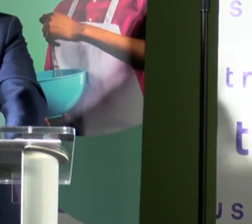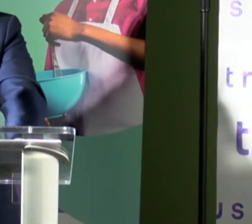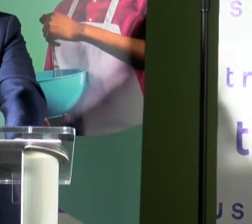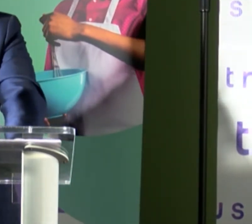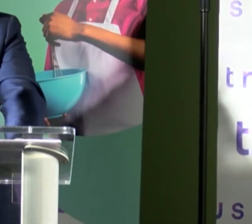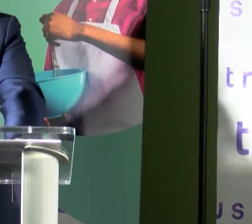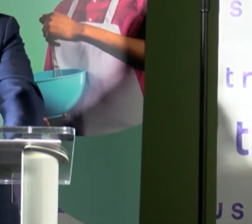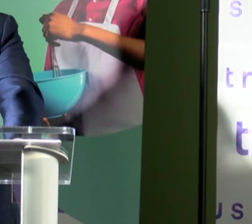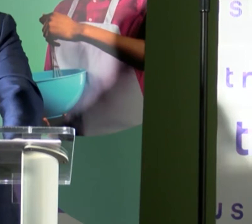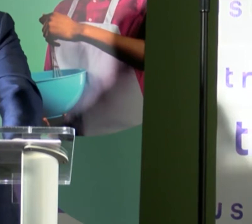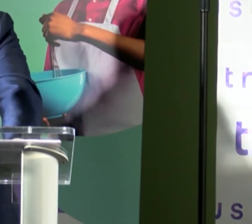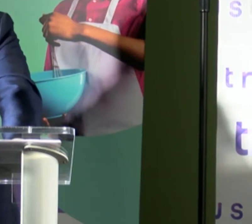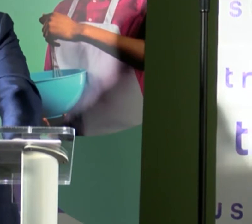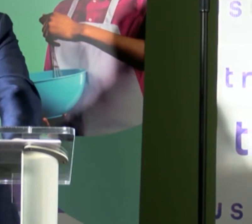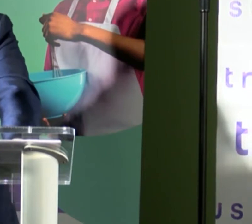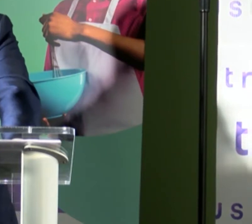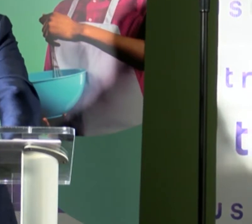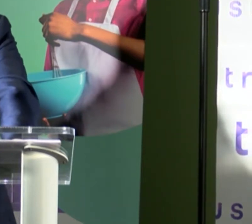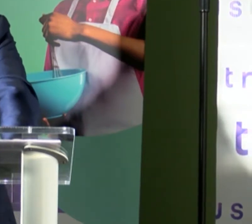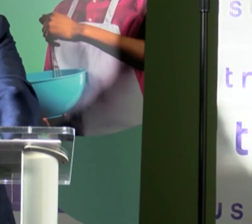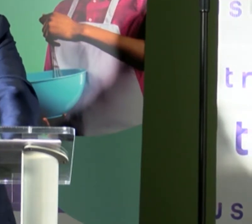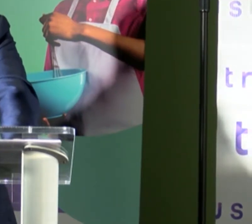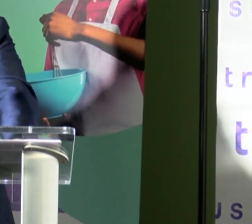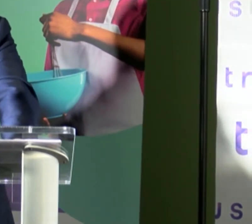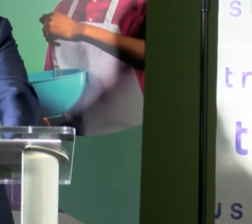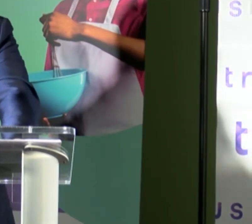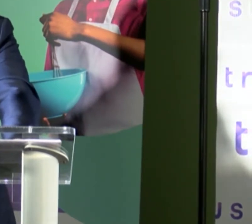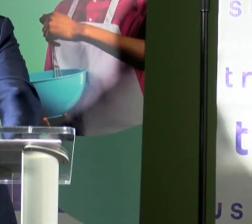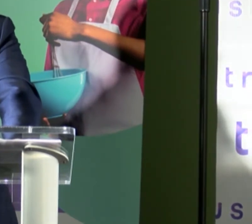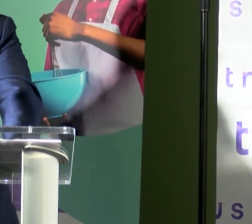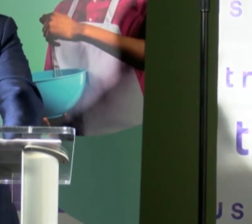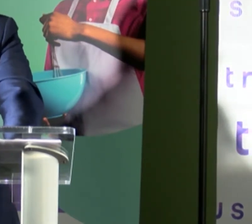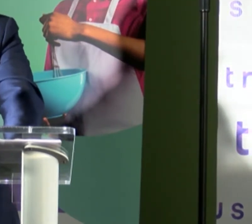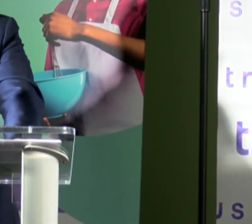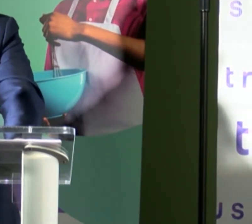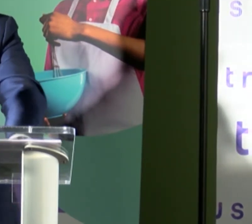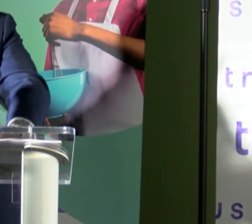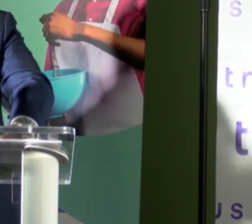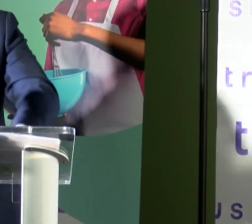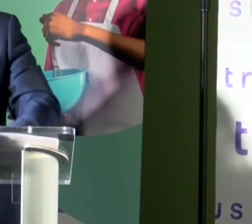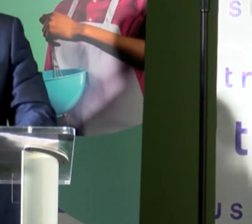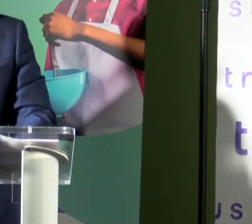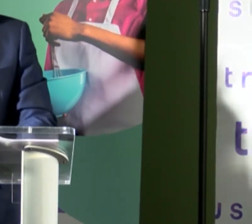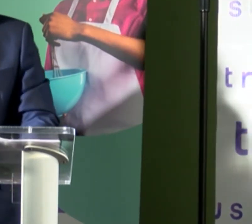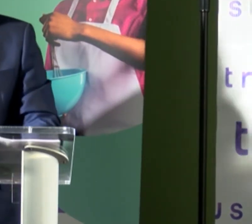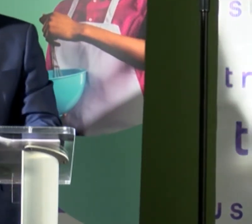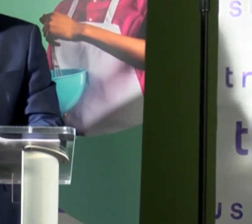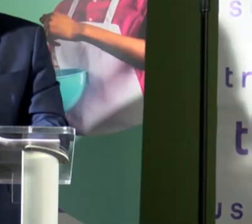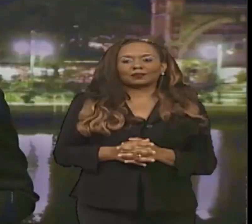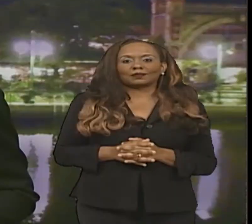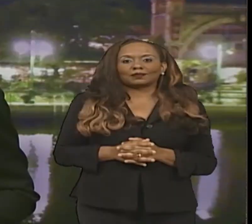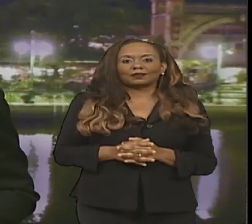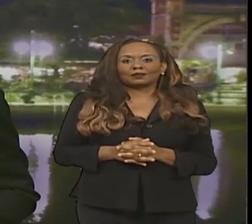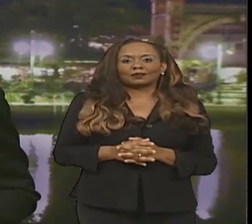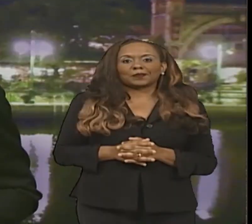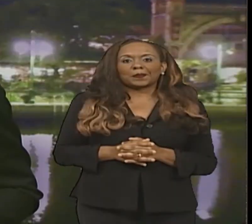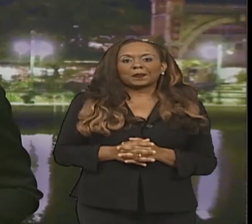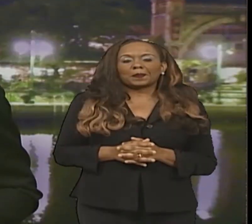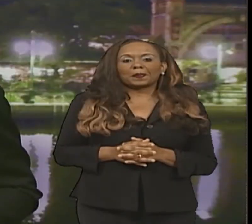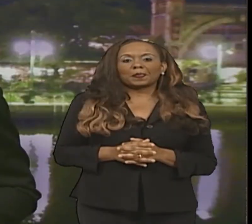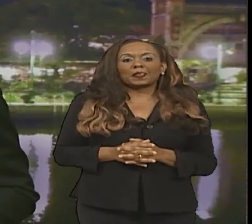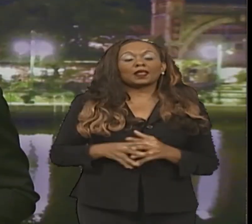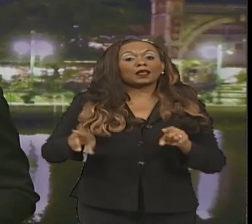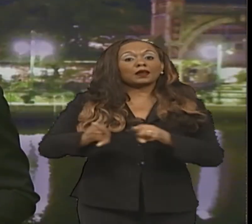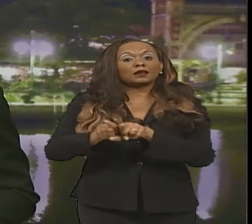second, an economic gain, which is increased competitiveness and profitability for the businesses.